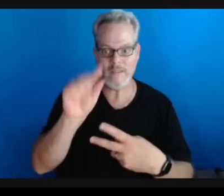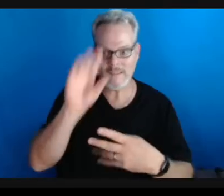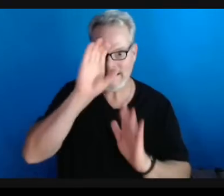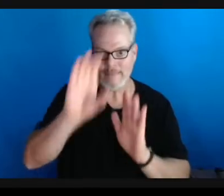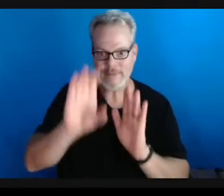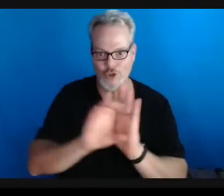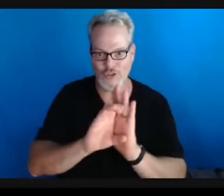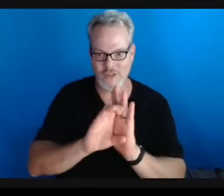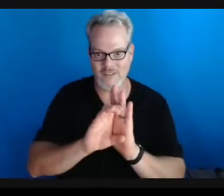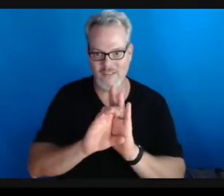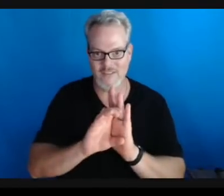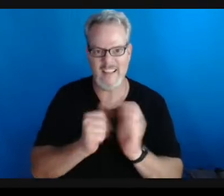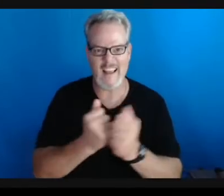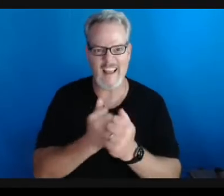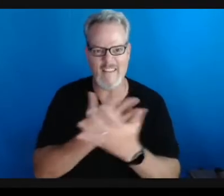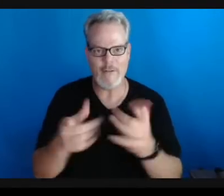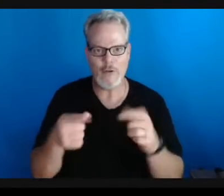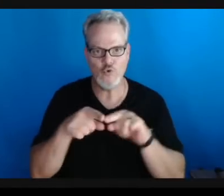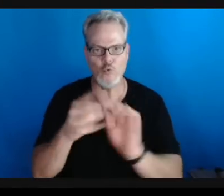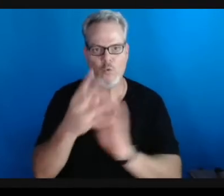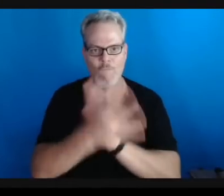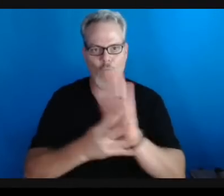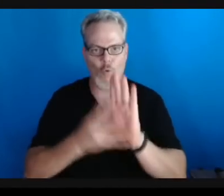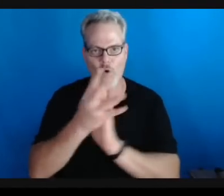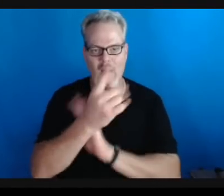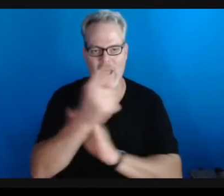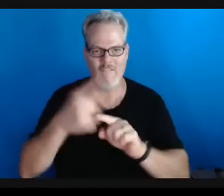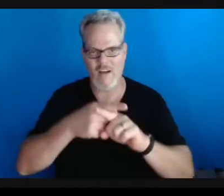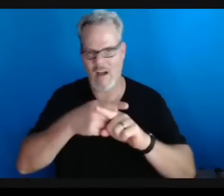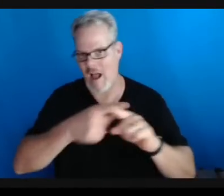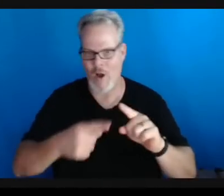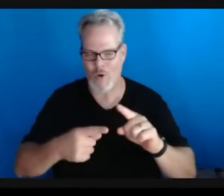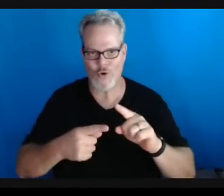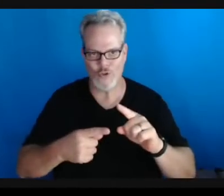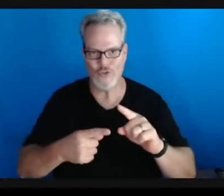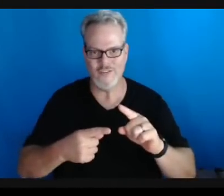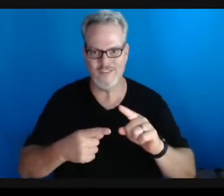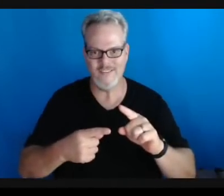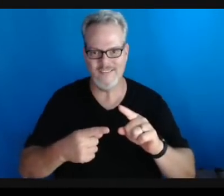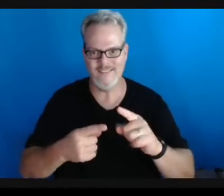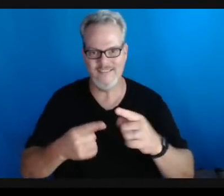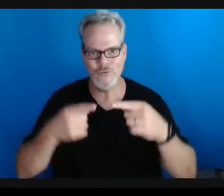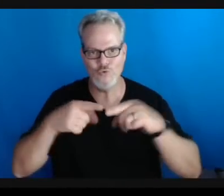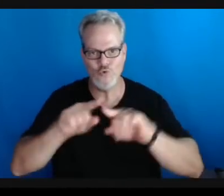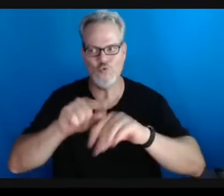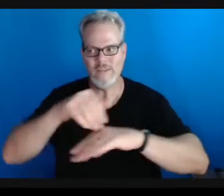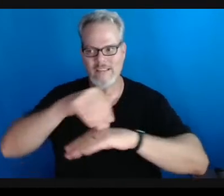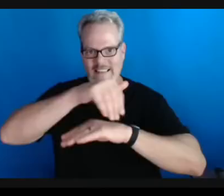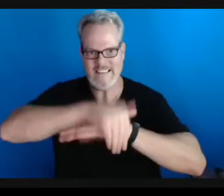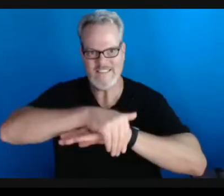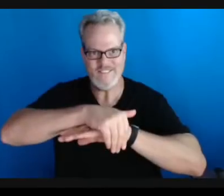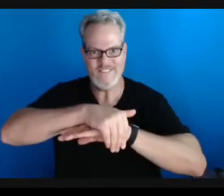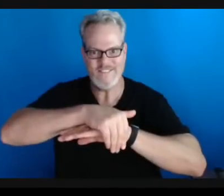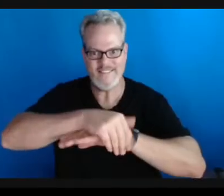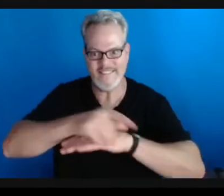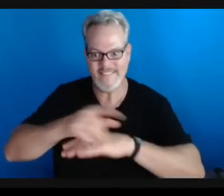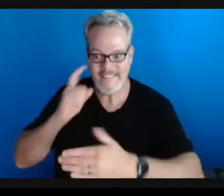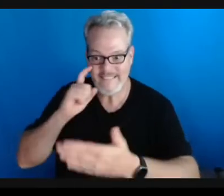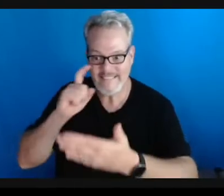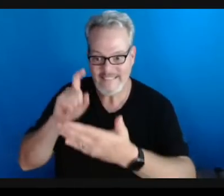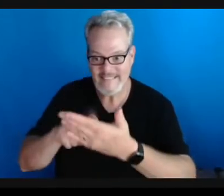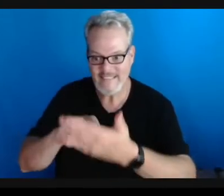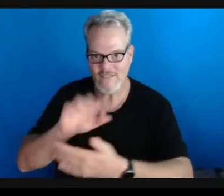So this is all during that 4.5 hour window that was all in the evening. Here they note 500